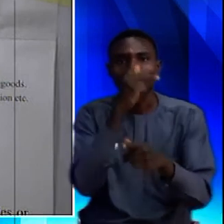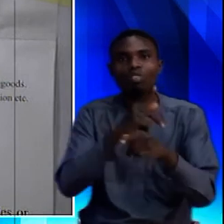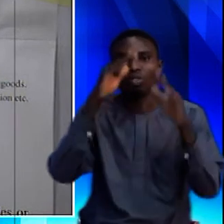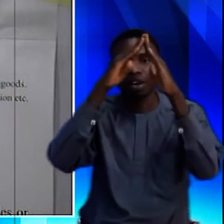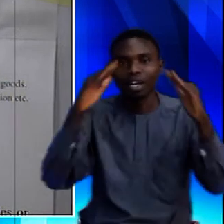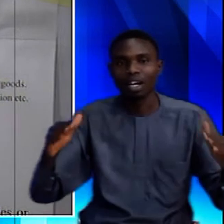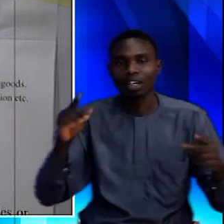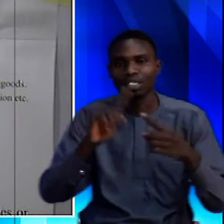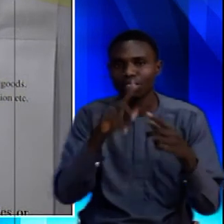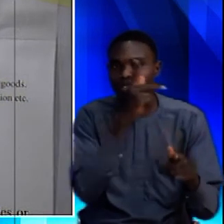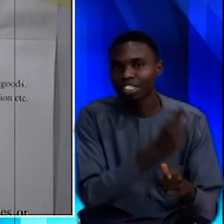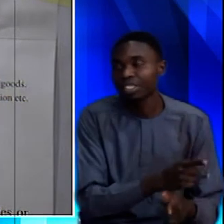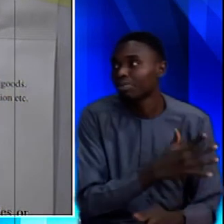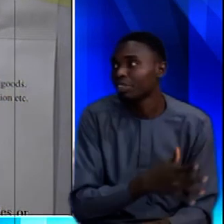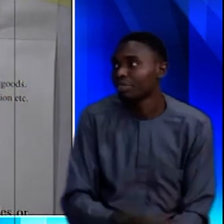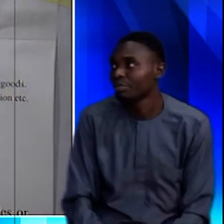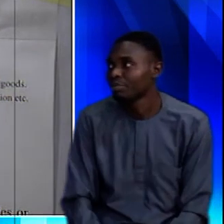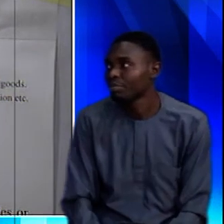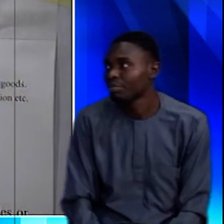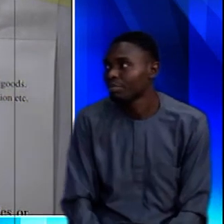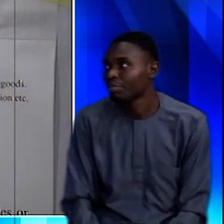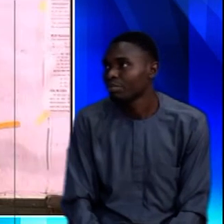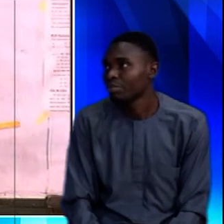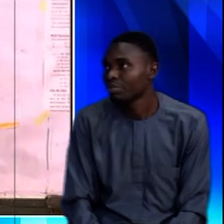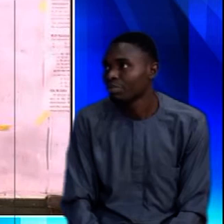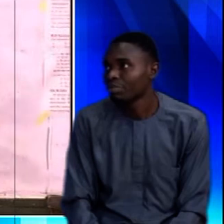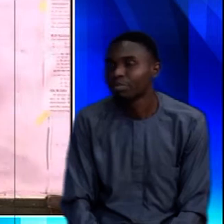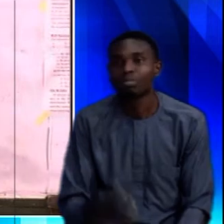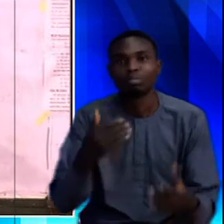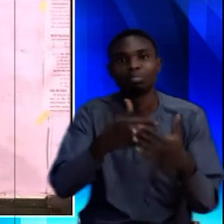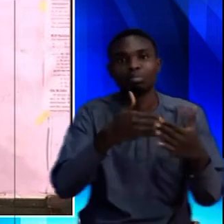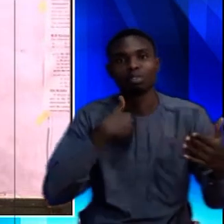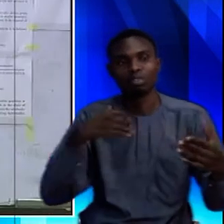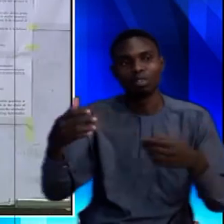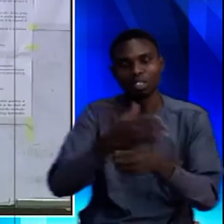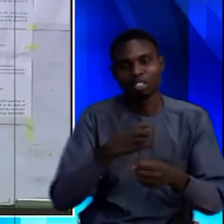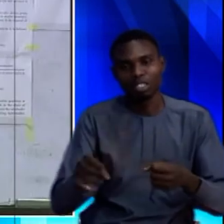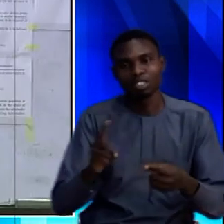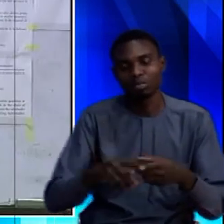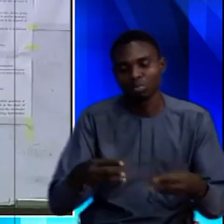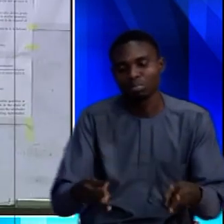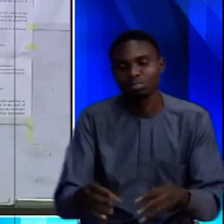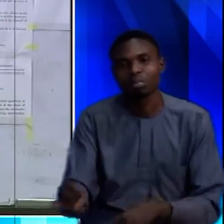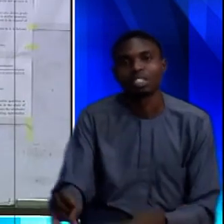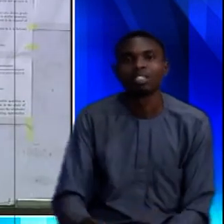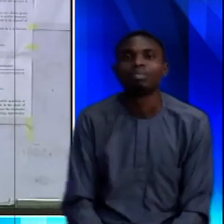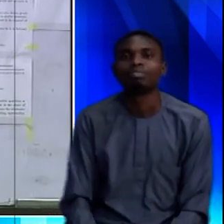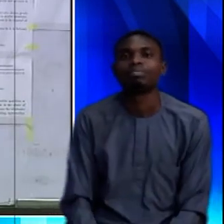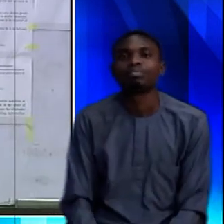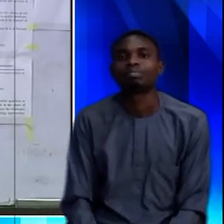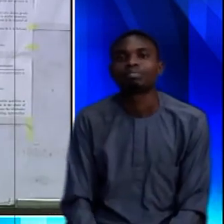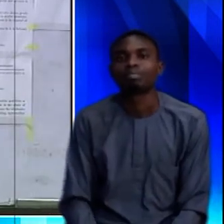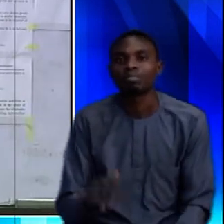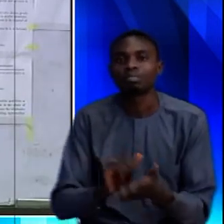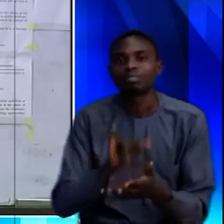wholesaler, will buy the product. After he buy the product, he now keep them before he now take them to a necessary place. That is